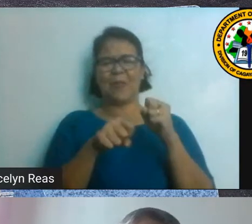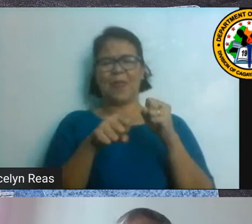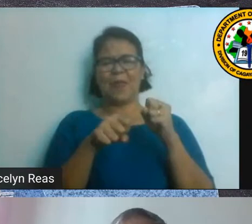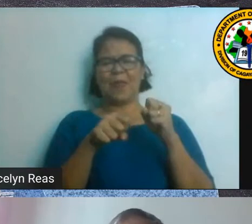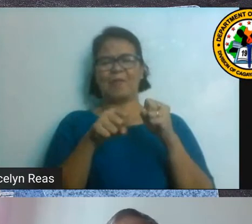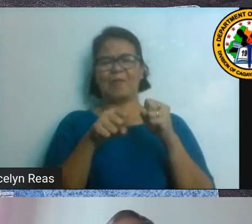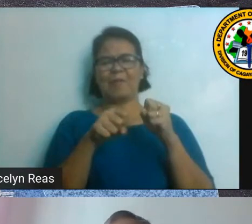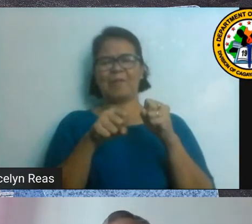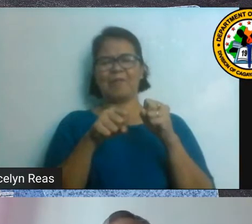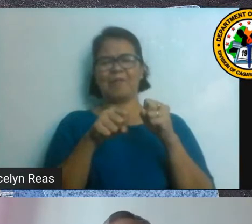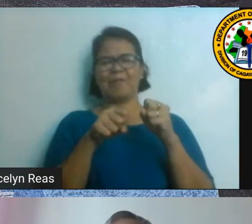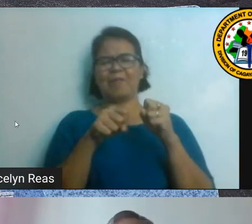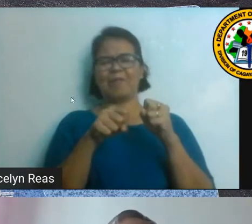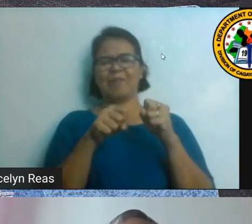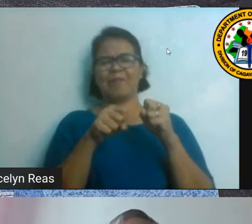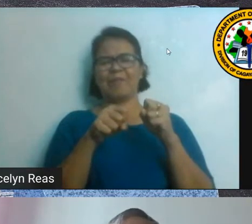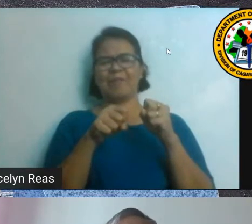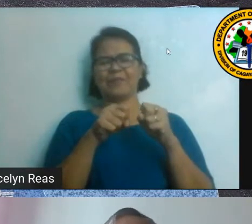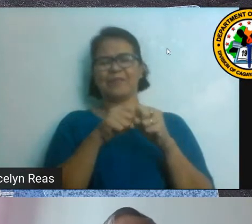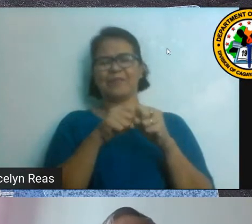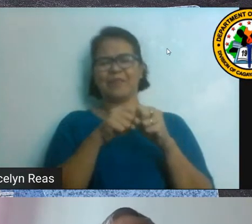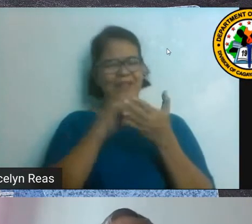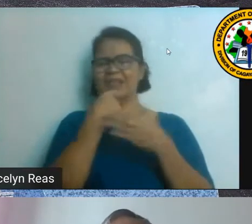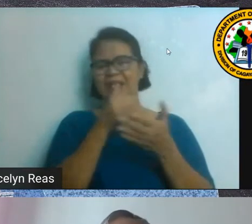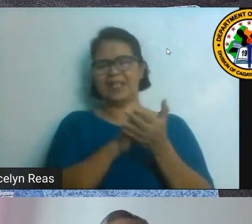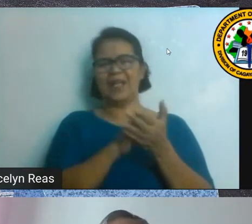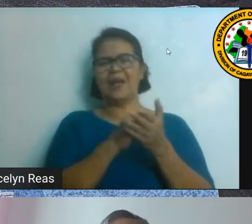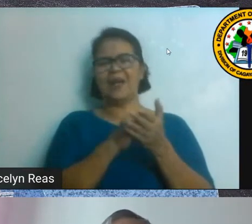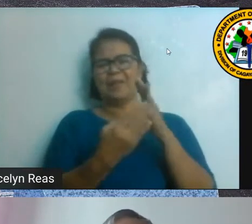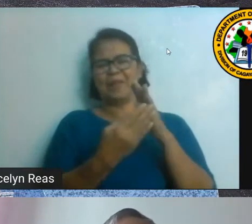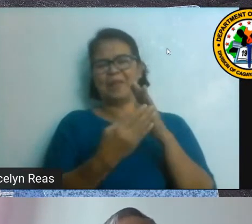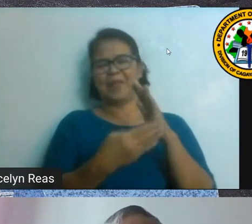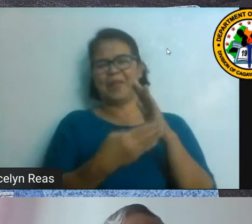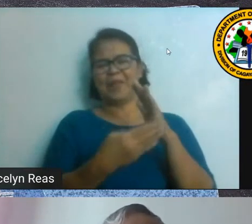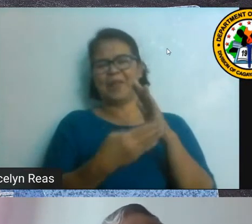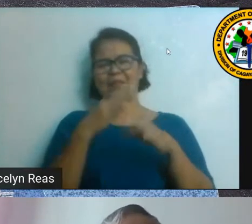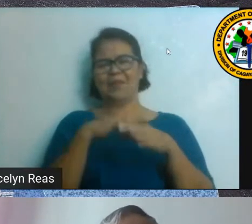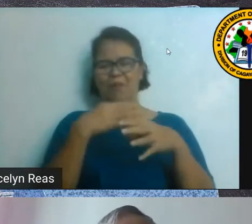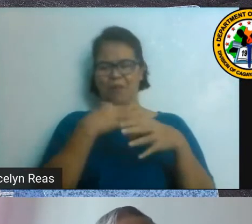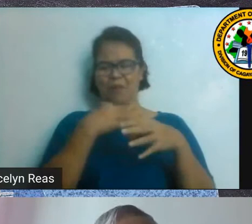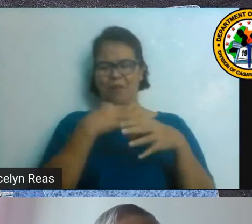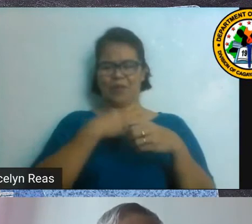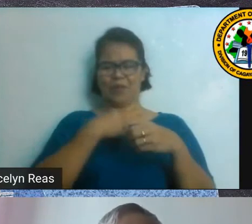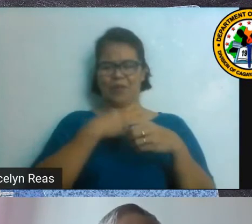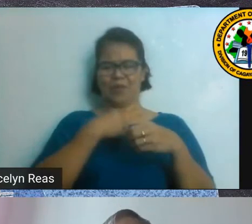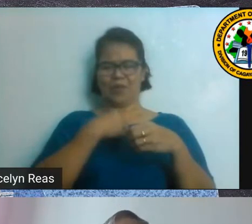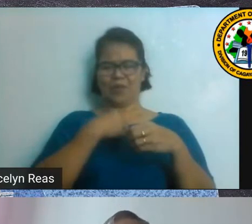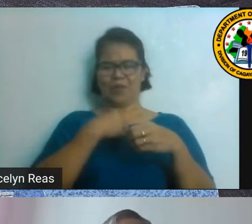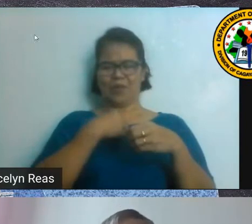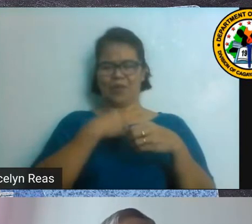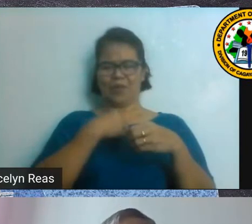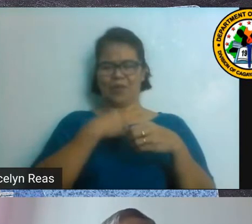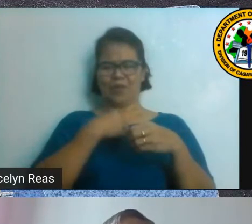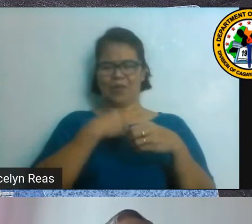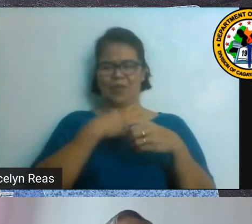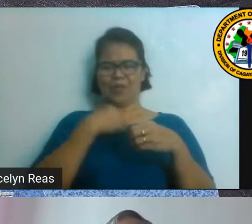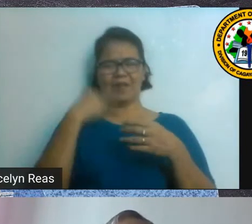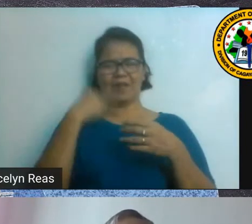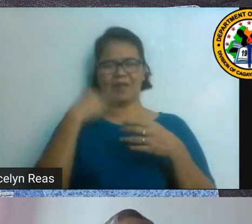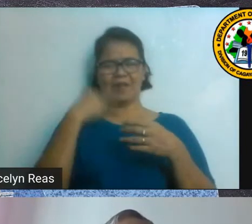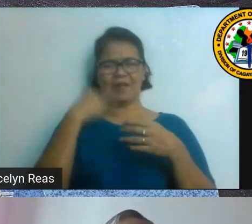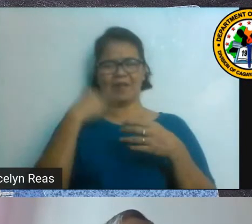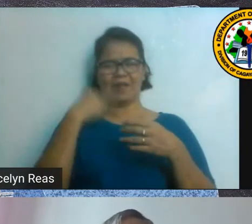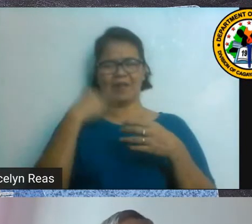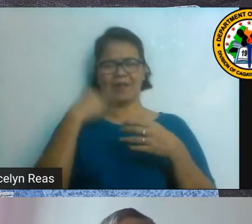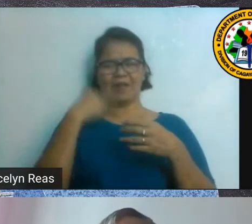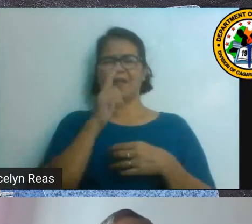based from my own experience as a member of the DepEd family for the last 35 years, I know there are a lot